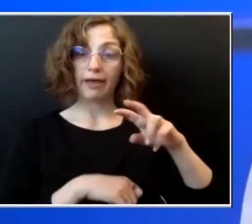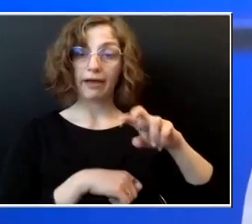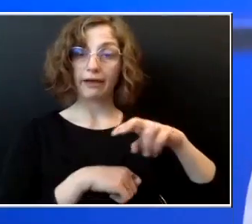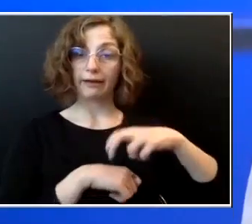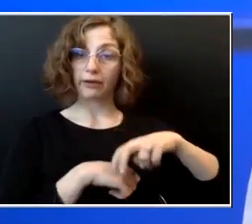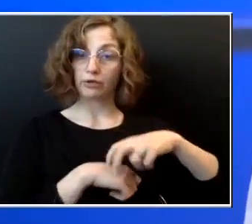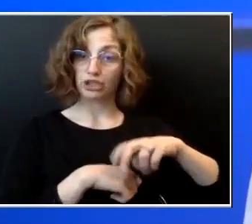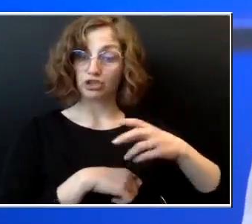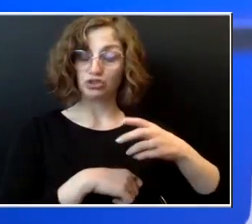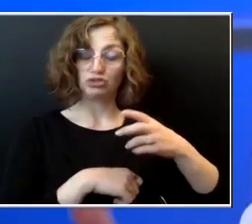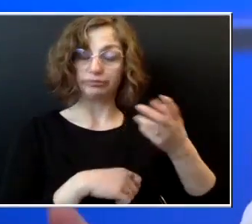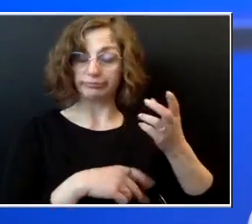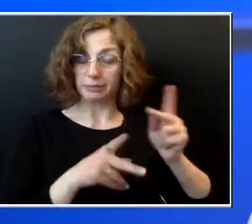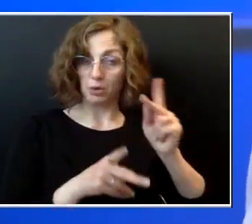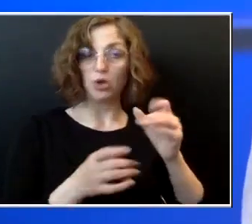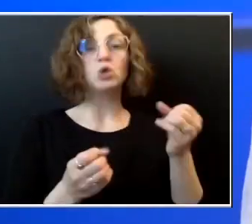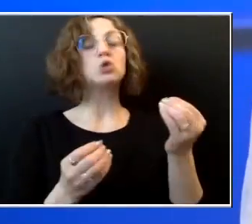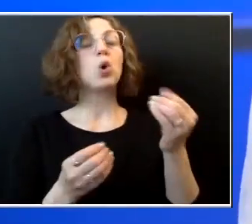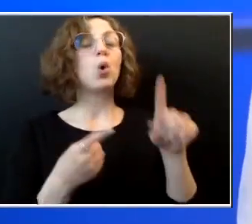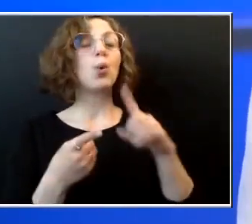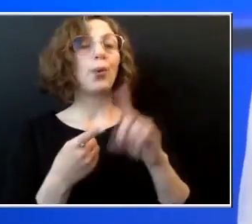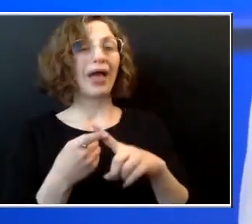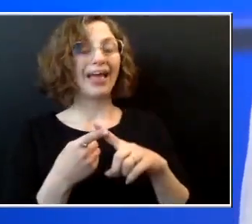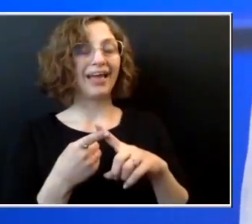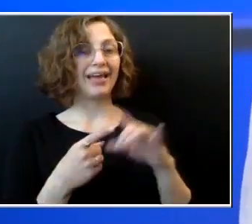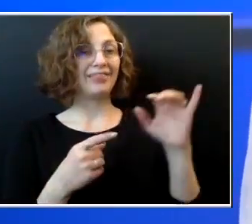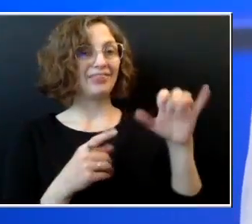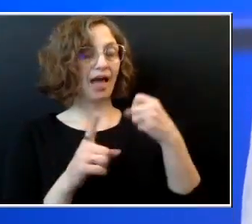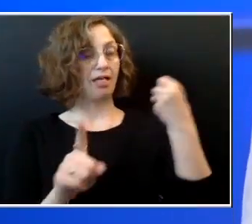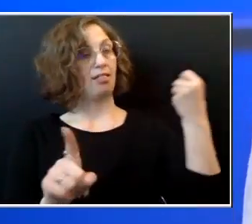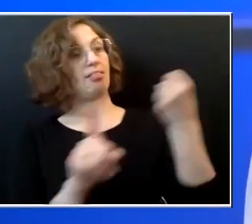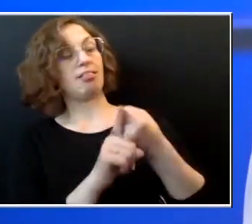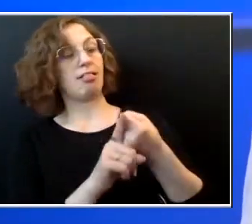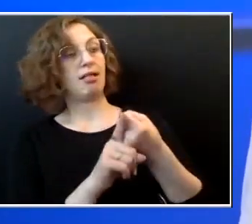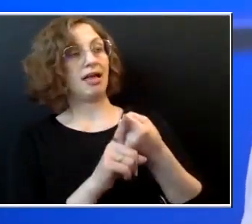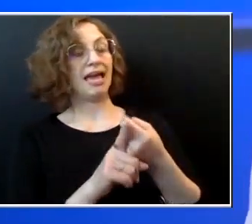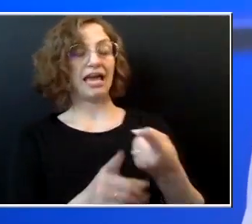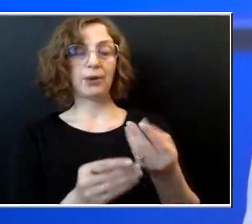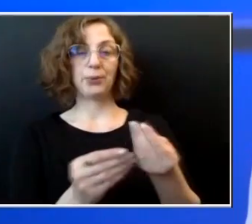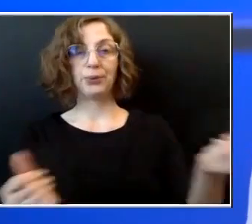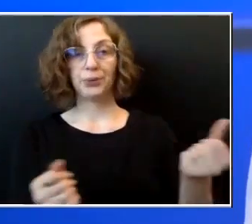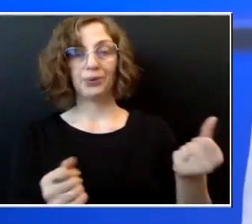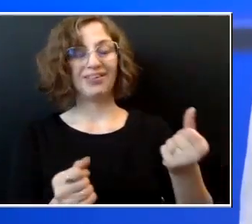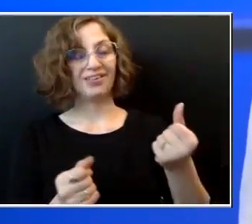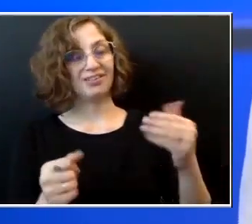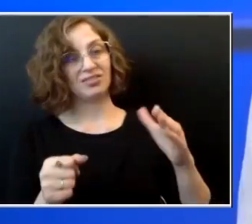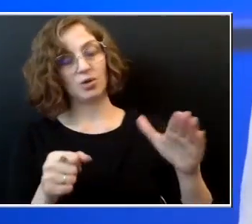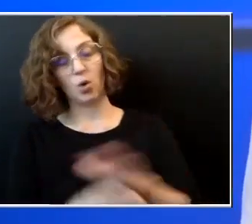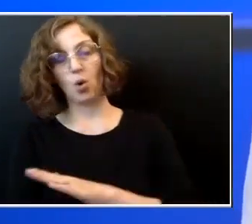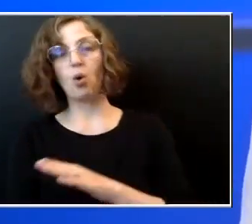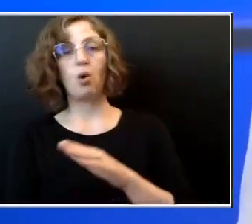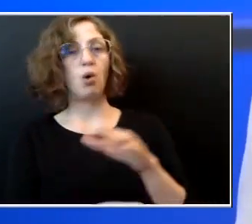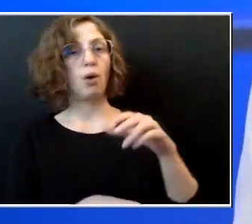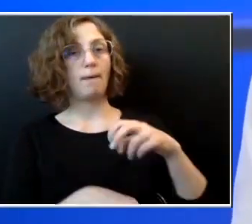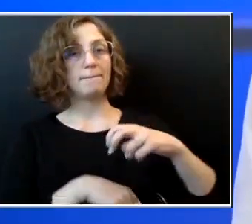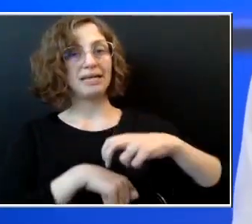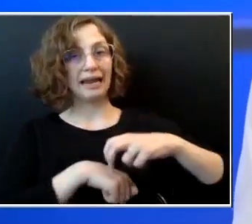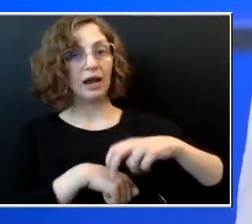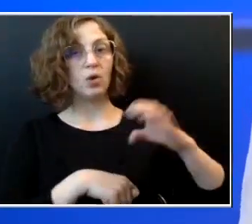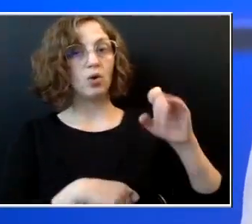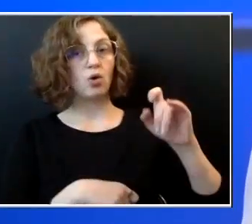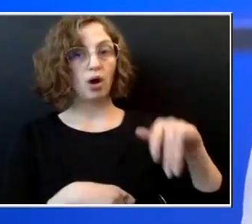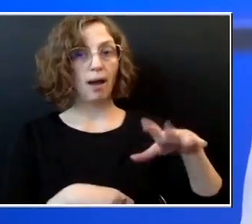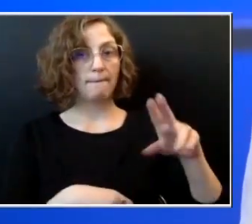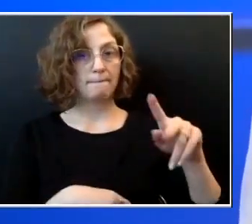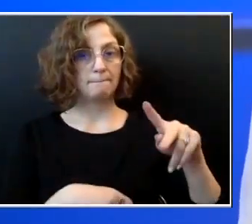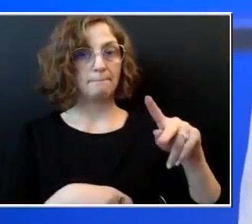it eliminated the entire potato crop for 1 year and then another year, and it was famine. There's a famous a Nobel